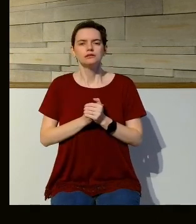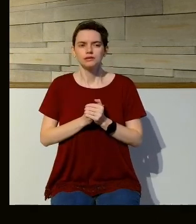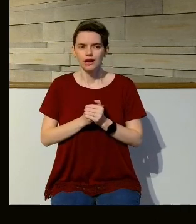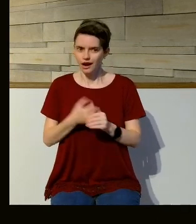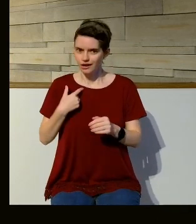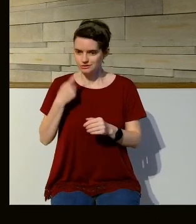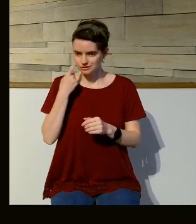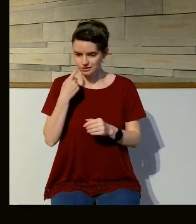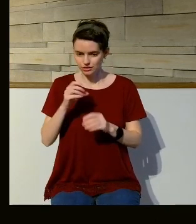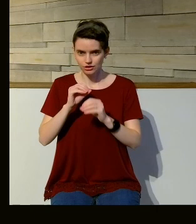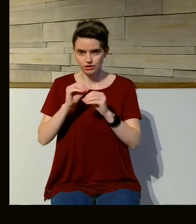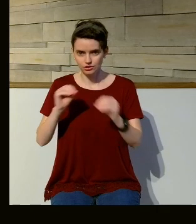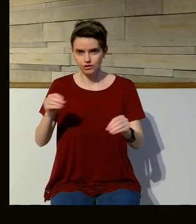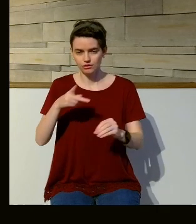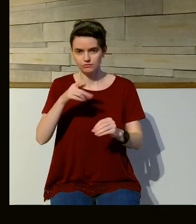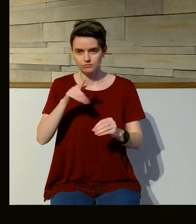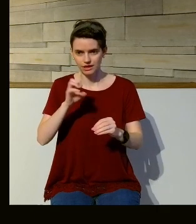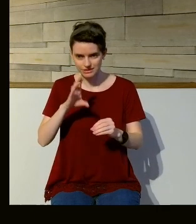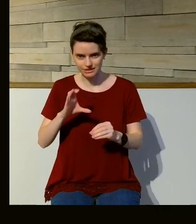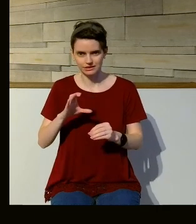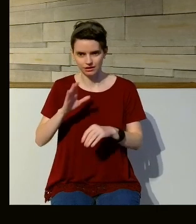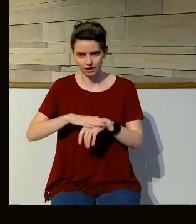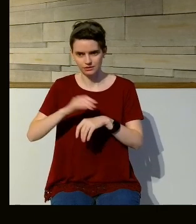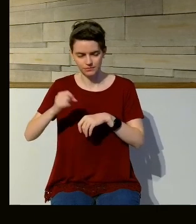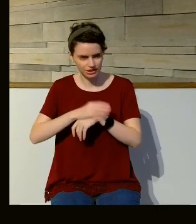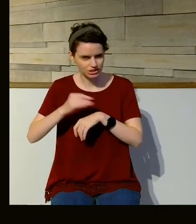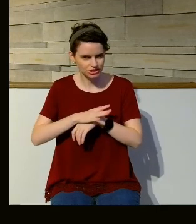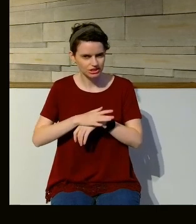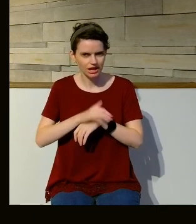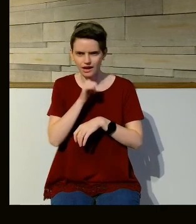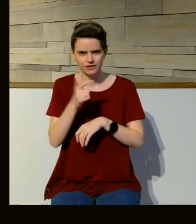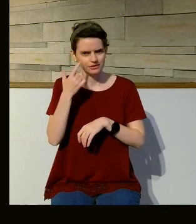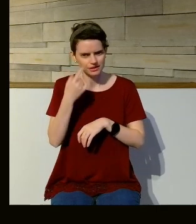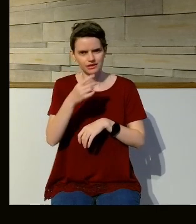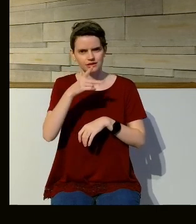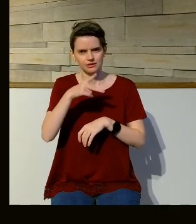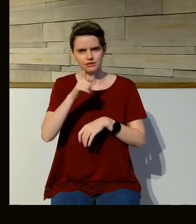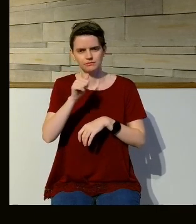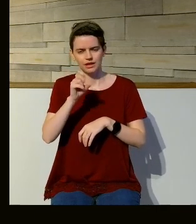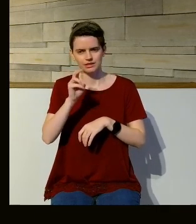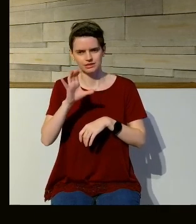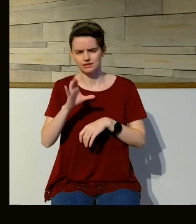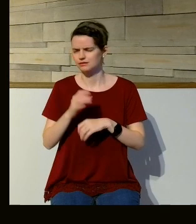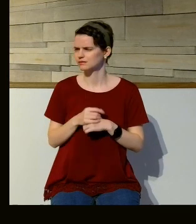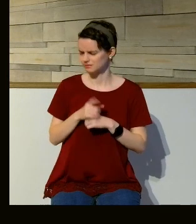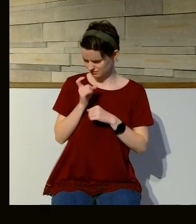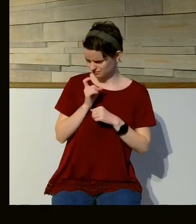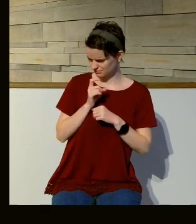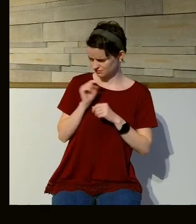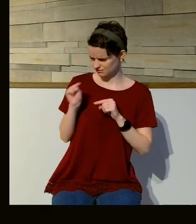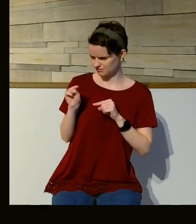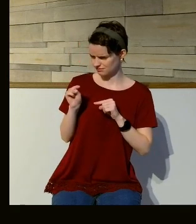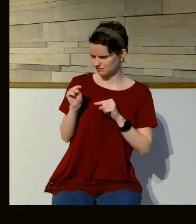just discovered there is no plastic on this beach. In fact, I don't even think plastic exists. Confused, you look over his